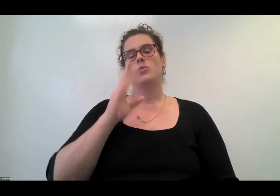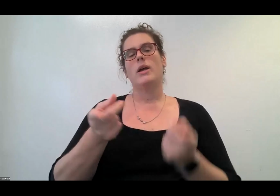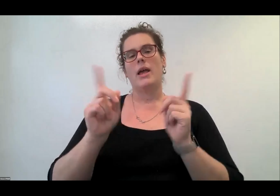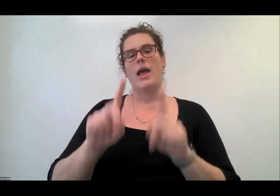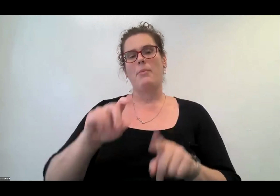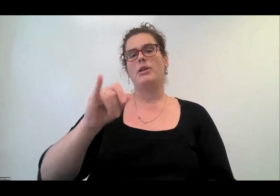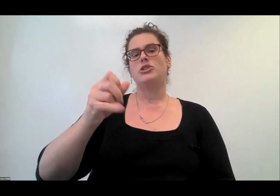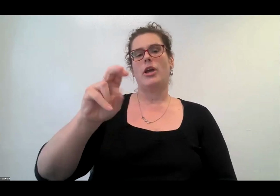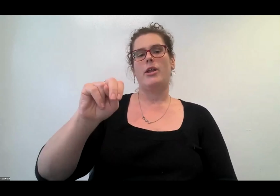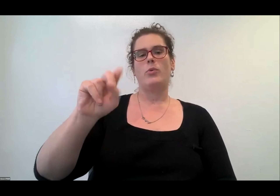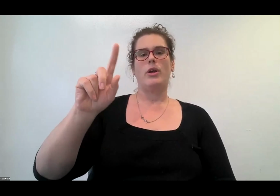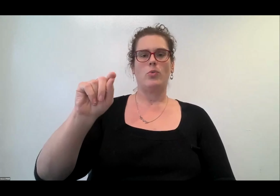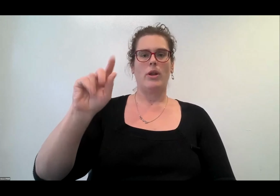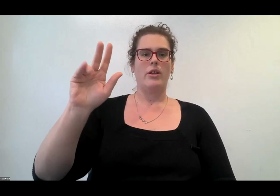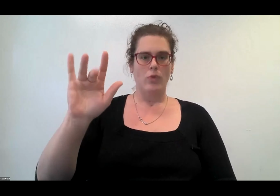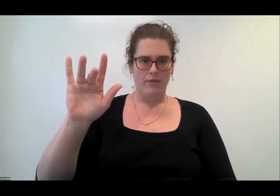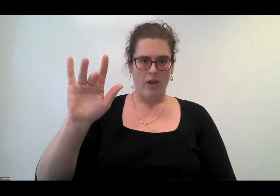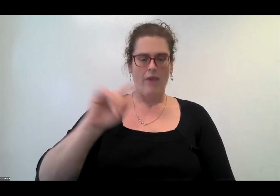is a COLA every January